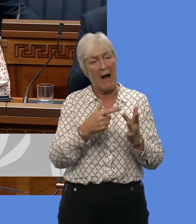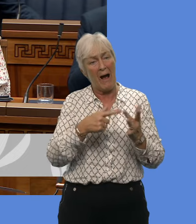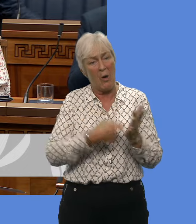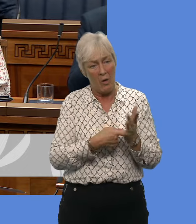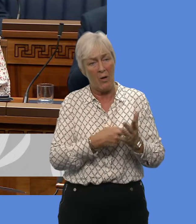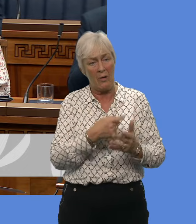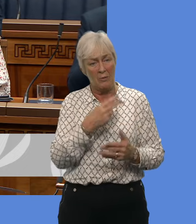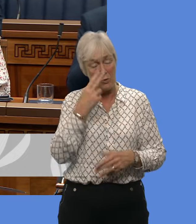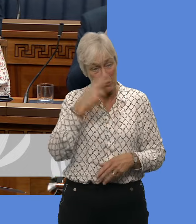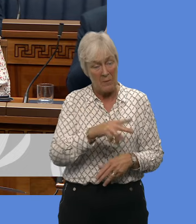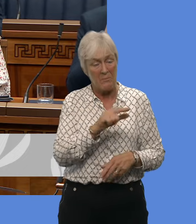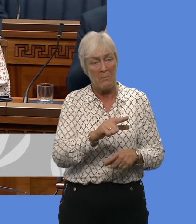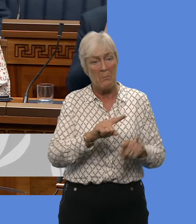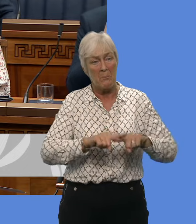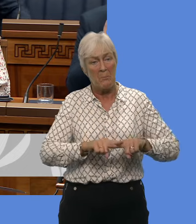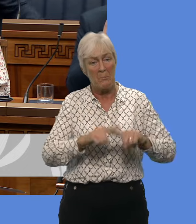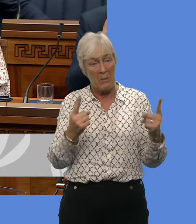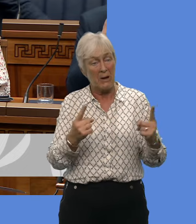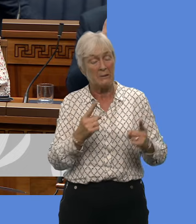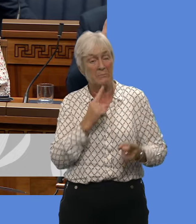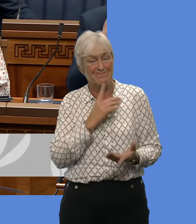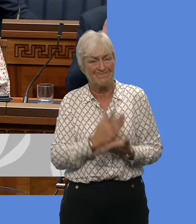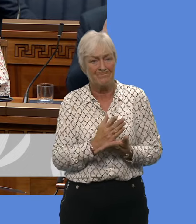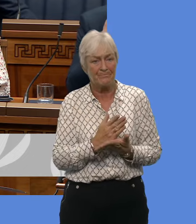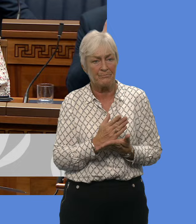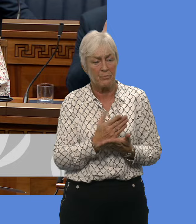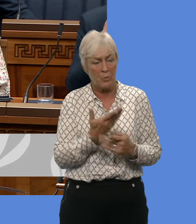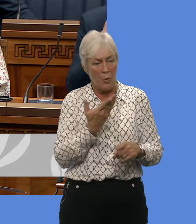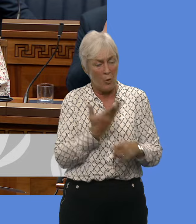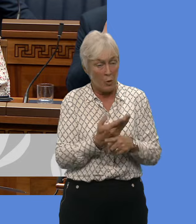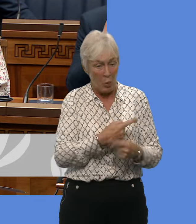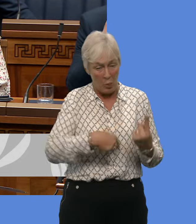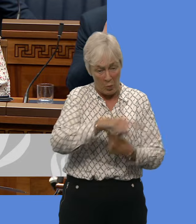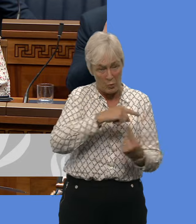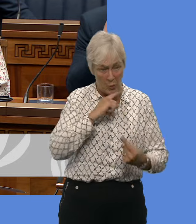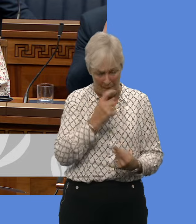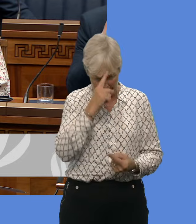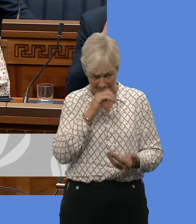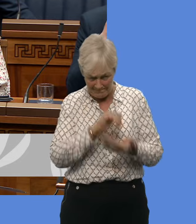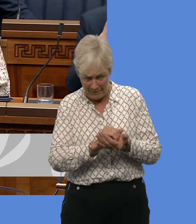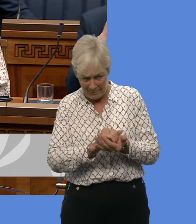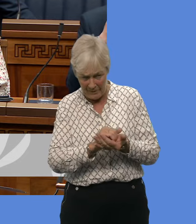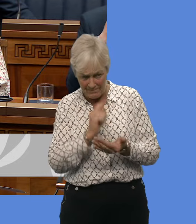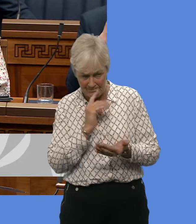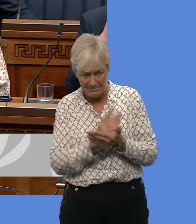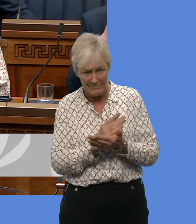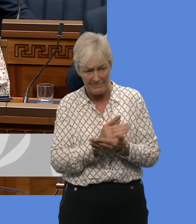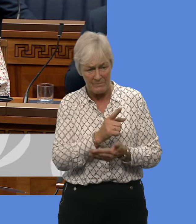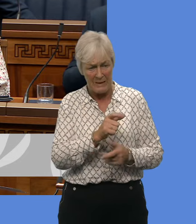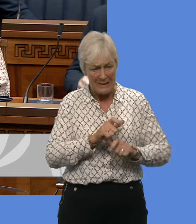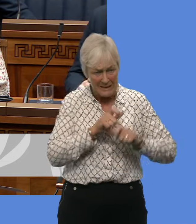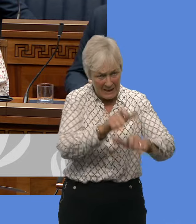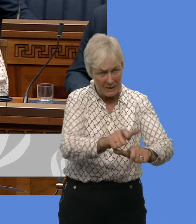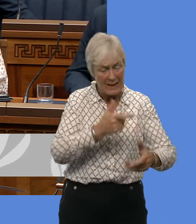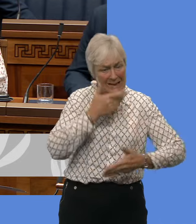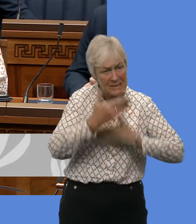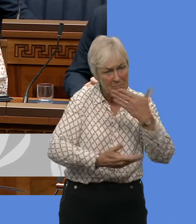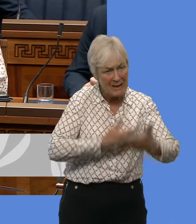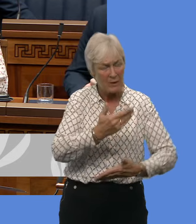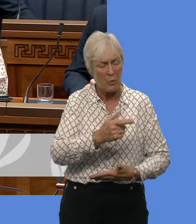known. However, I think it is incumbent on those who have faith in the ICRIR to explain to families why